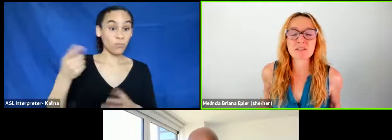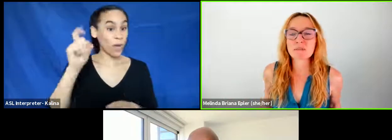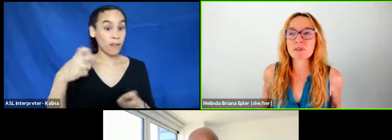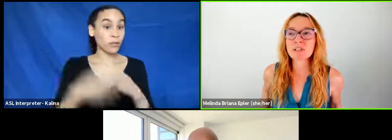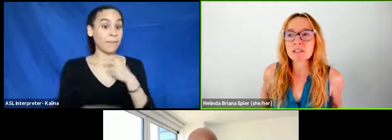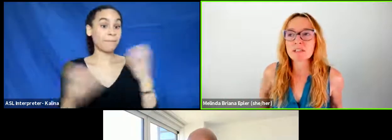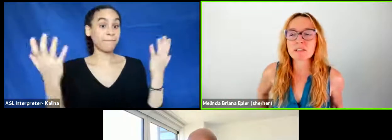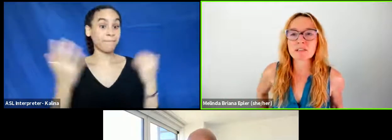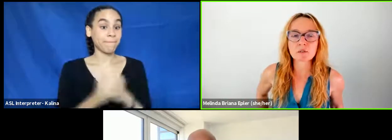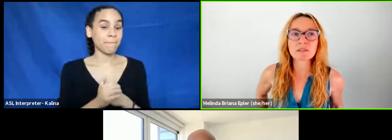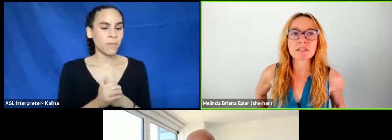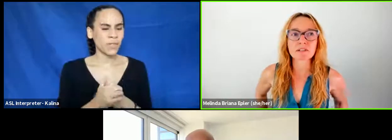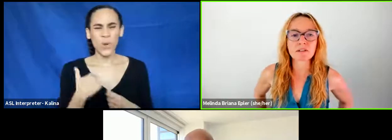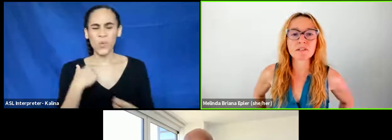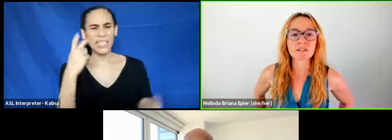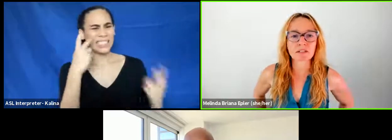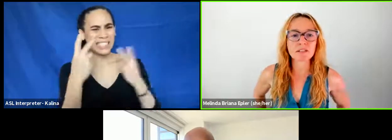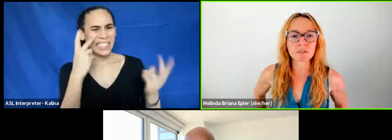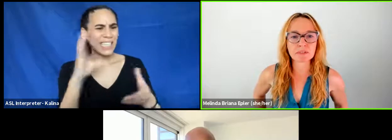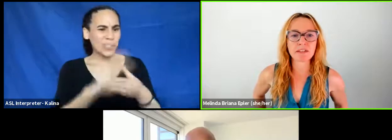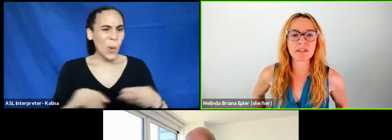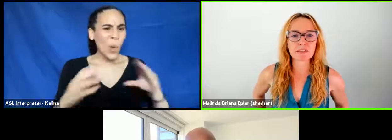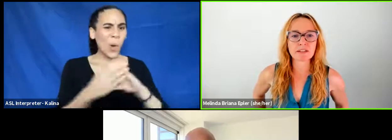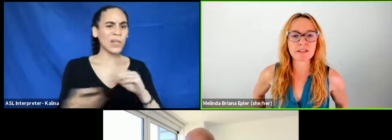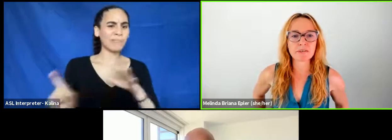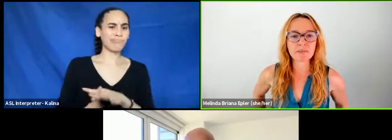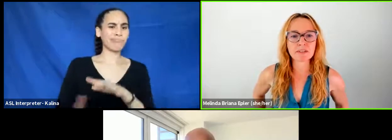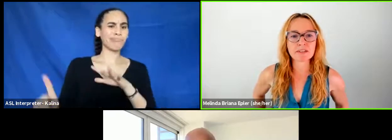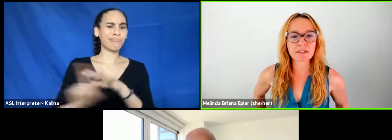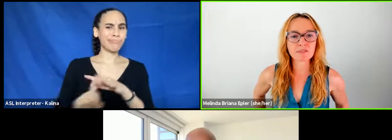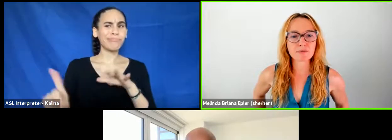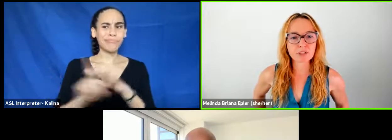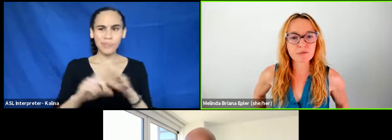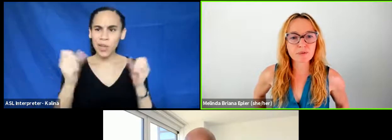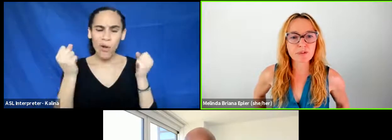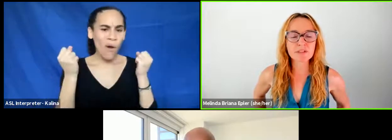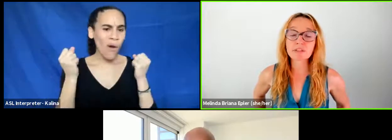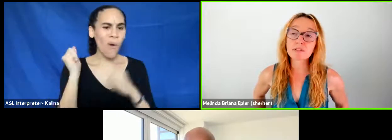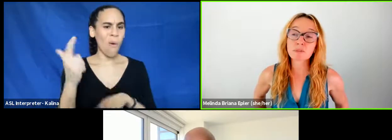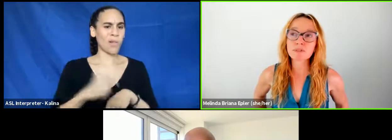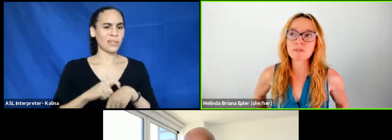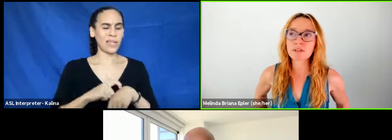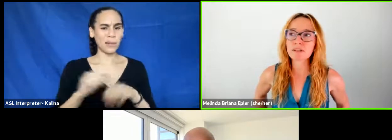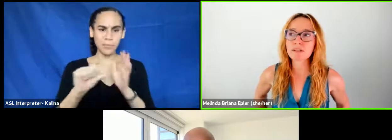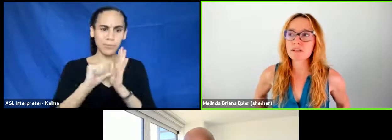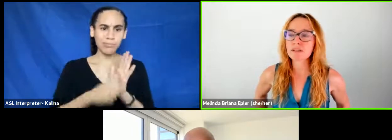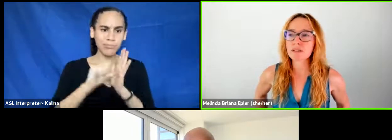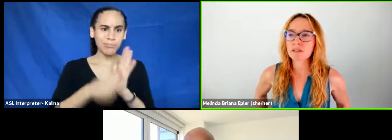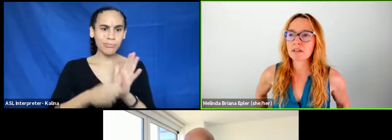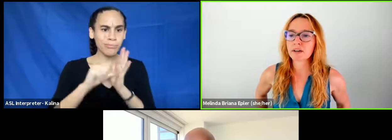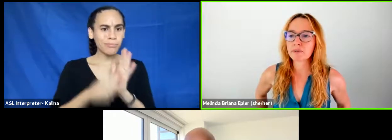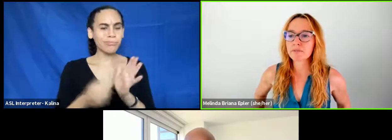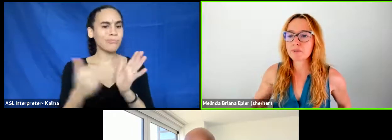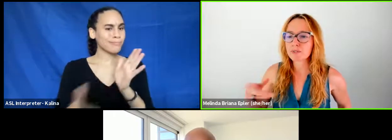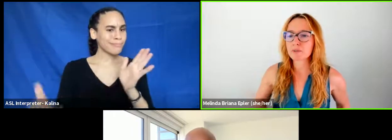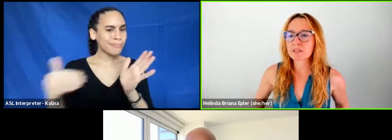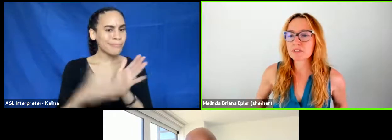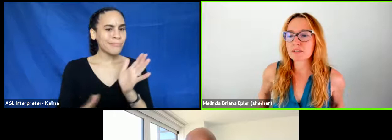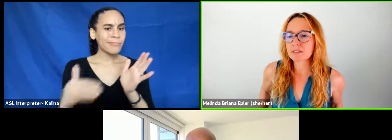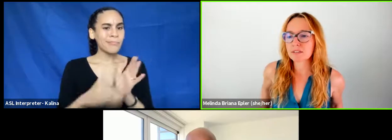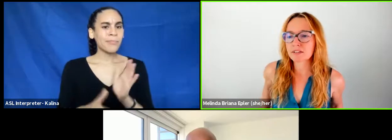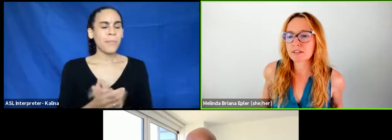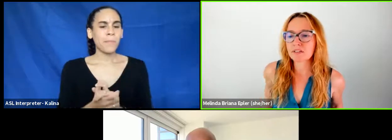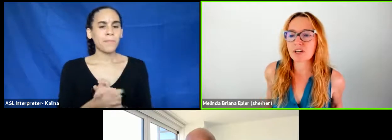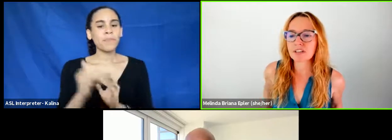says we see it in the stories all the time. Is kind of reinforced, and then I will also say that. Somebody